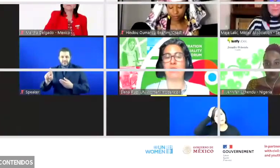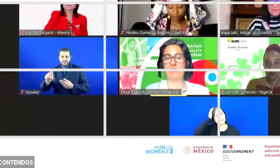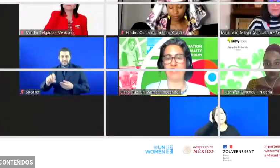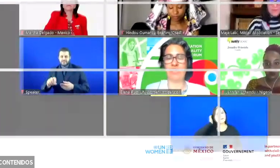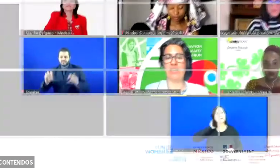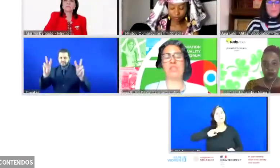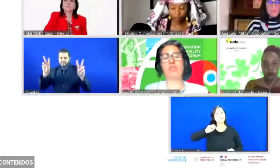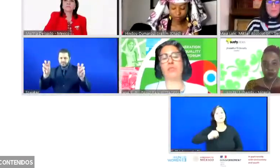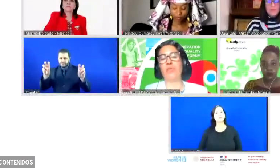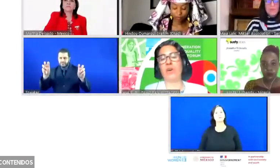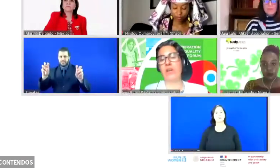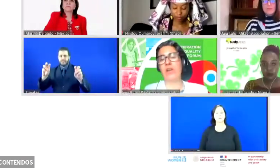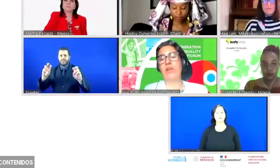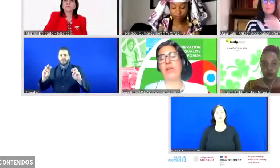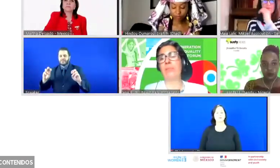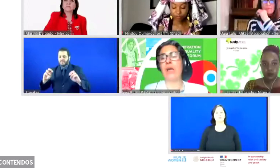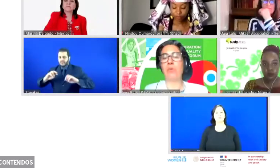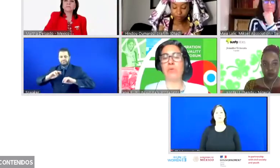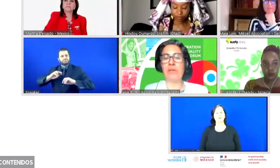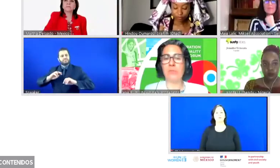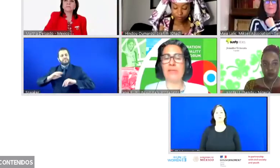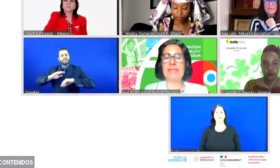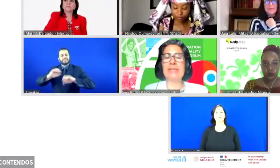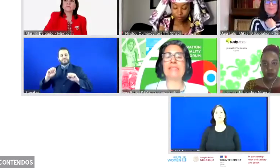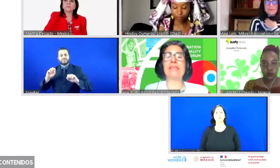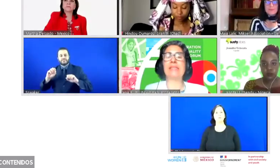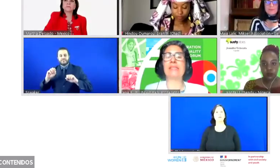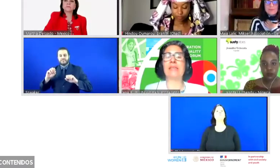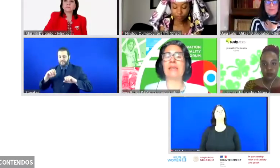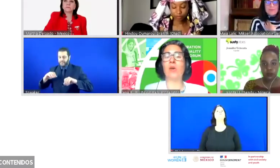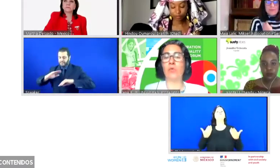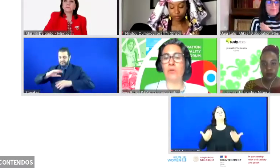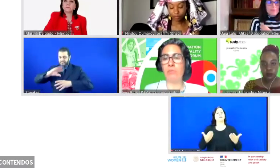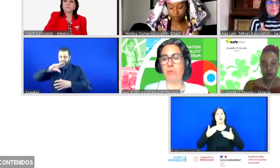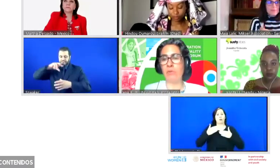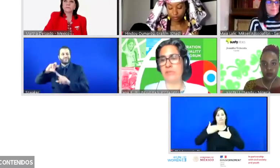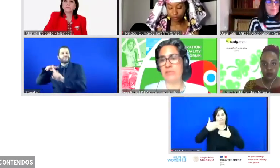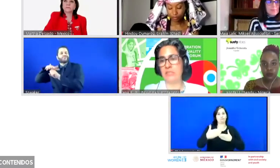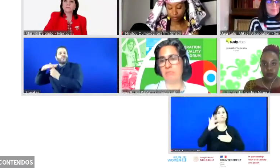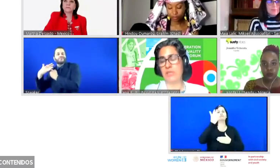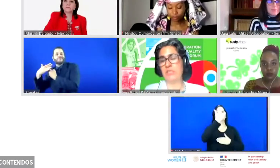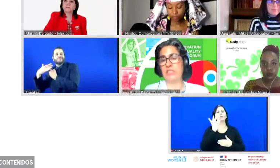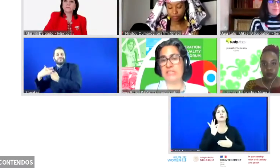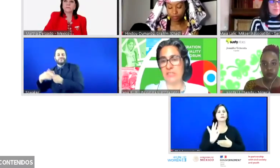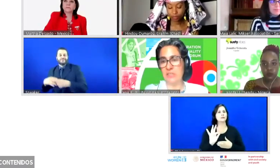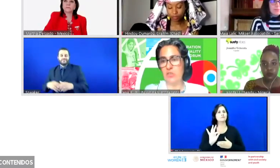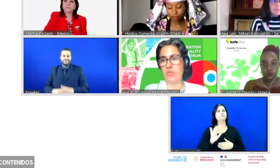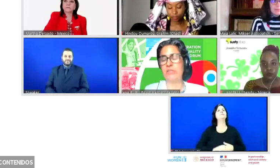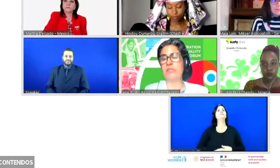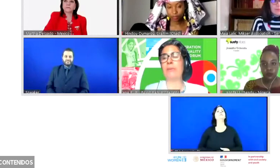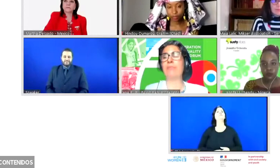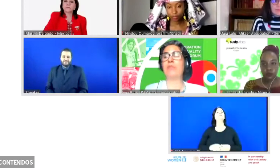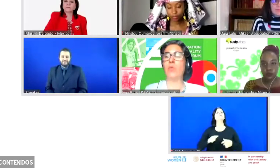have discussed so far. Our next panelist is Honorable Minister Dean